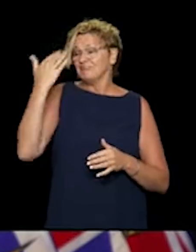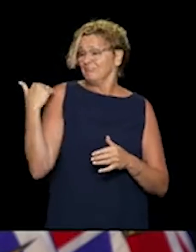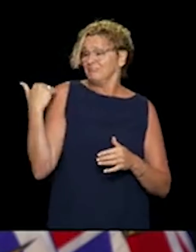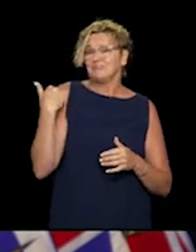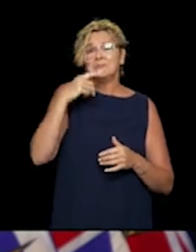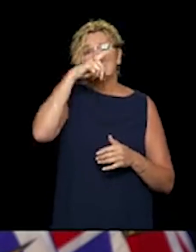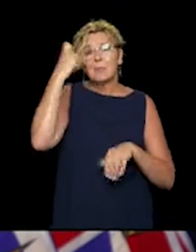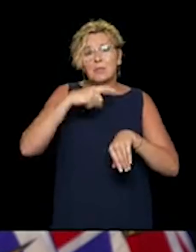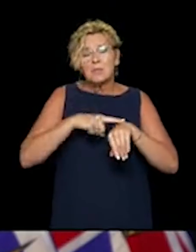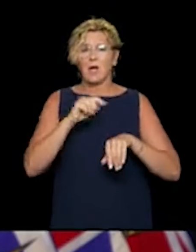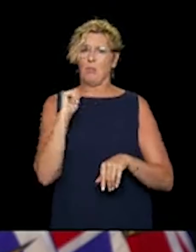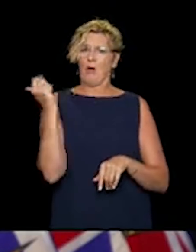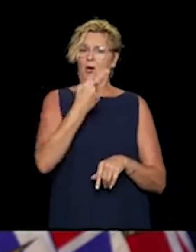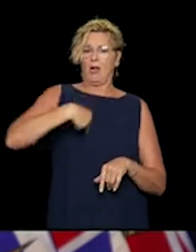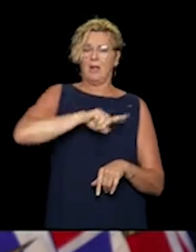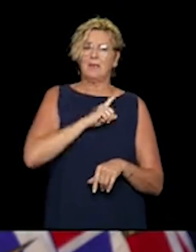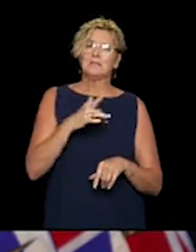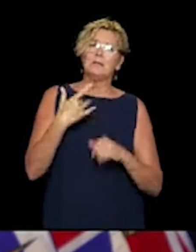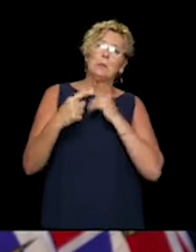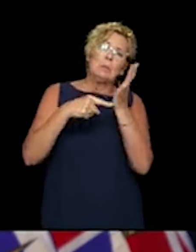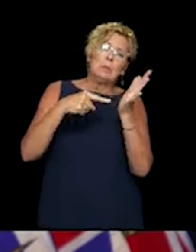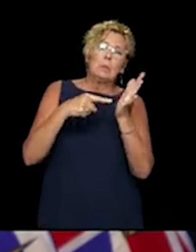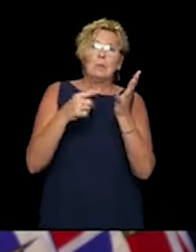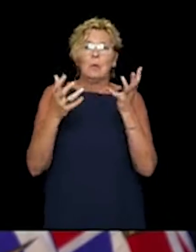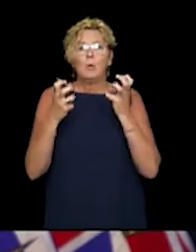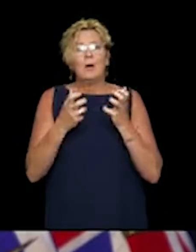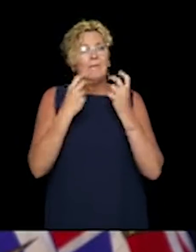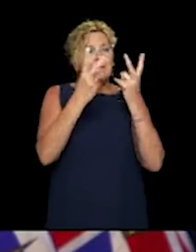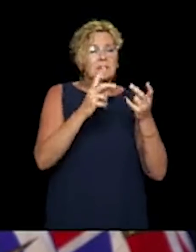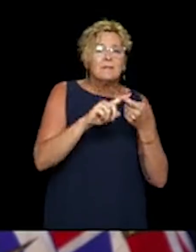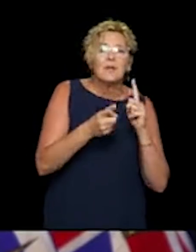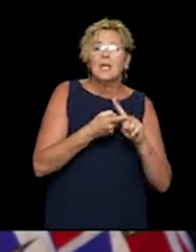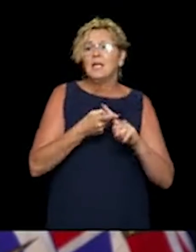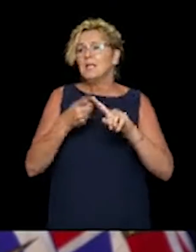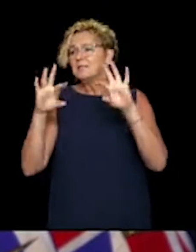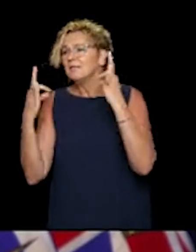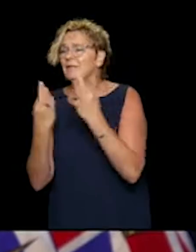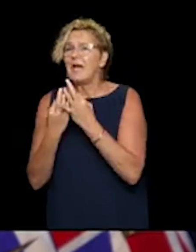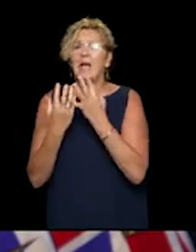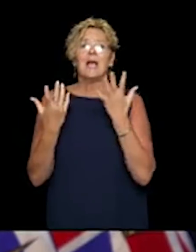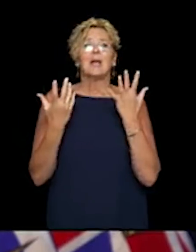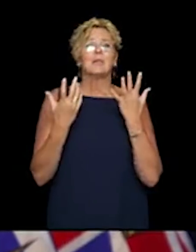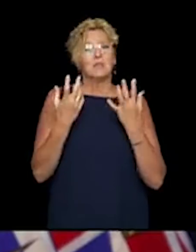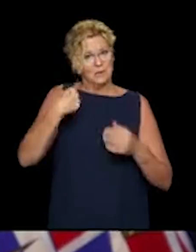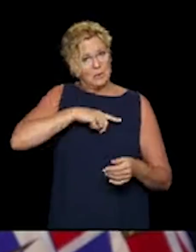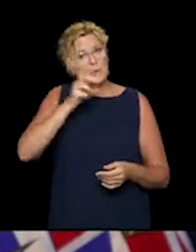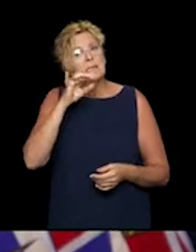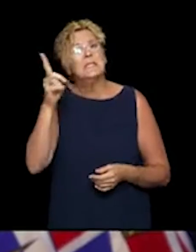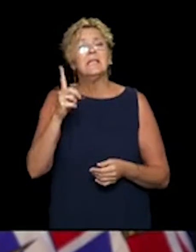to reconnect with our family, with friends, with our communities this summer. We traveled, we enjoyed our